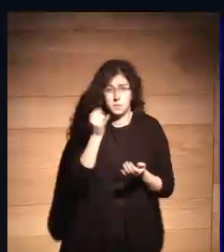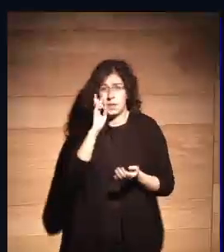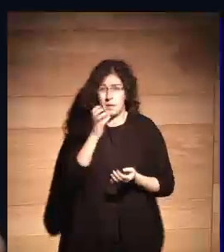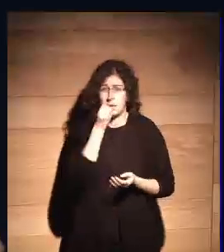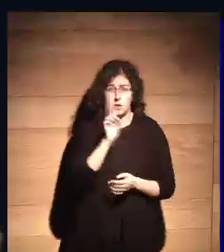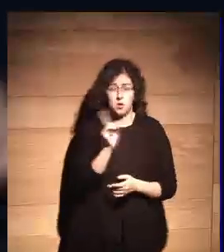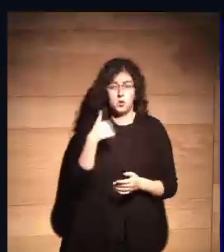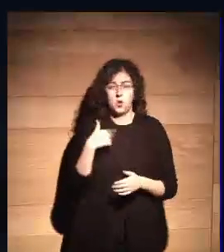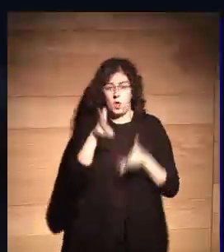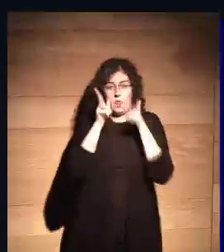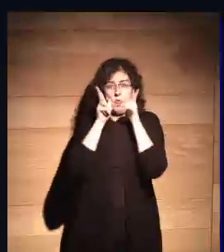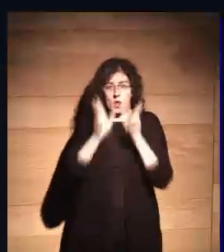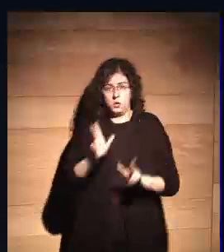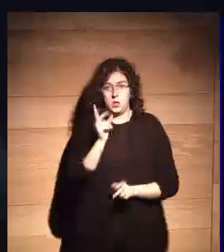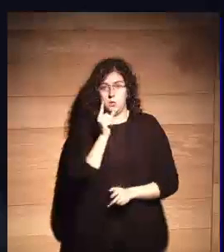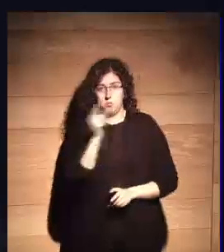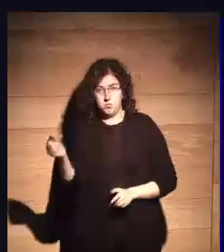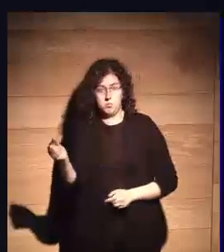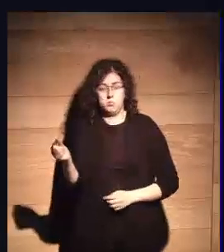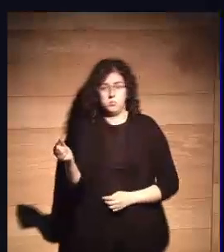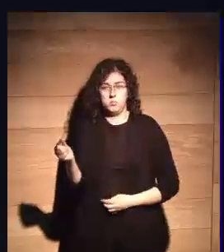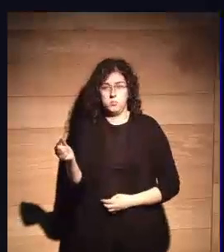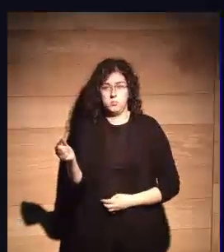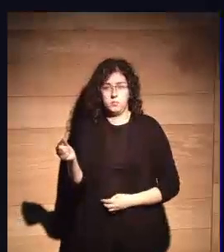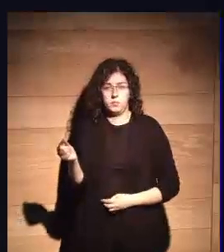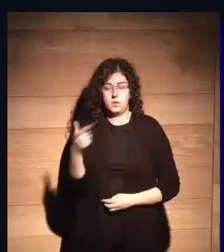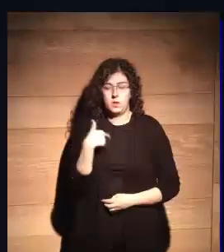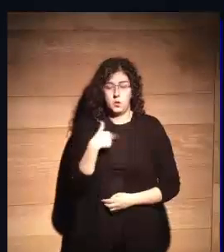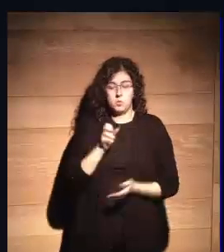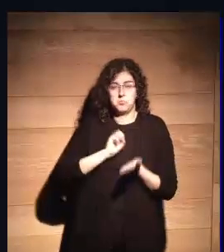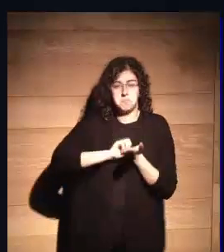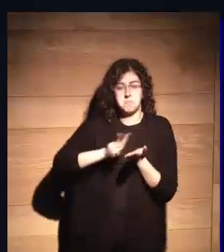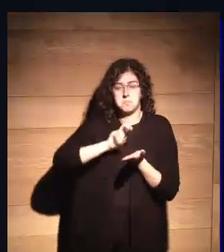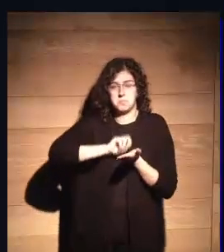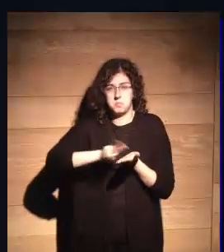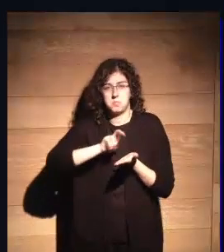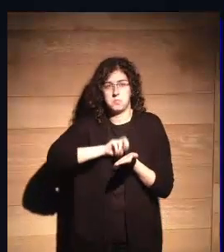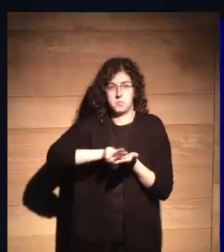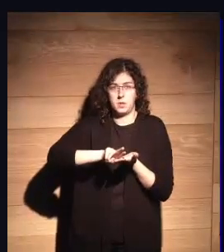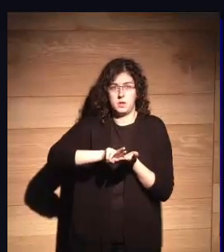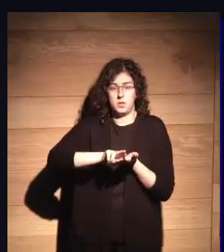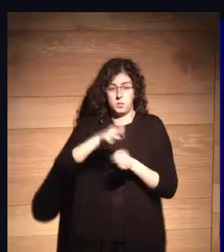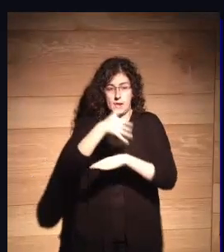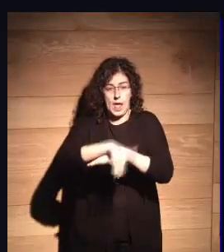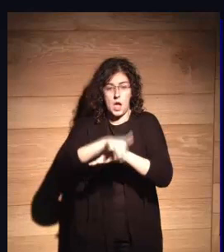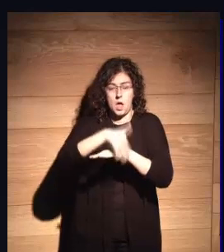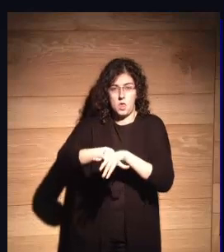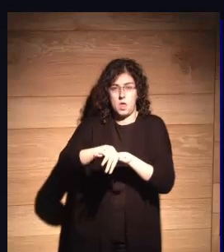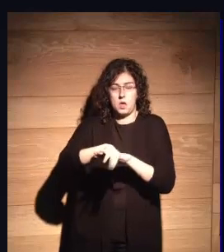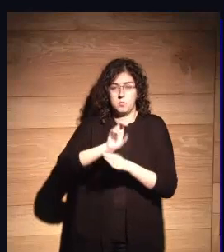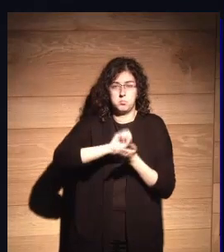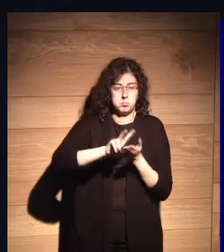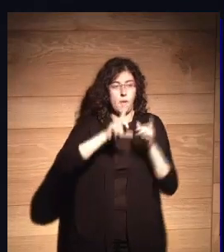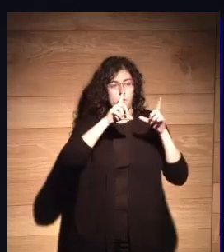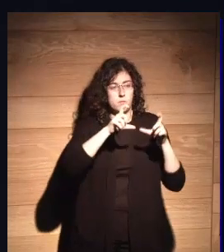hotel. I walked up the road and just took some pictures right from the road.